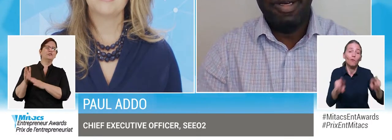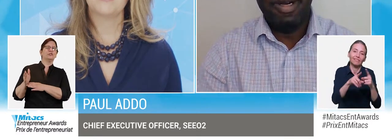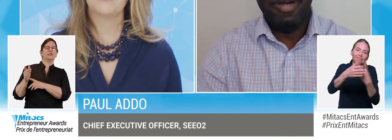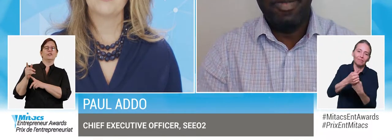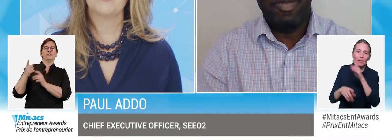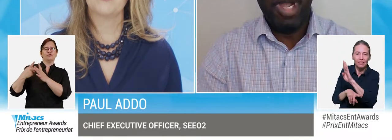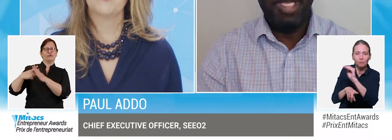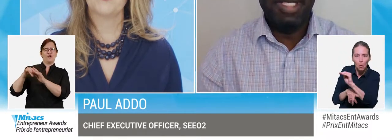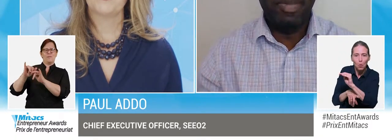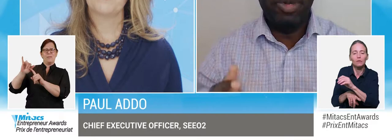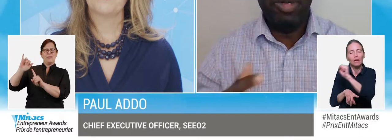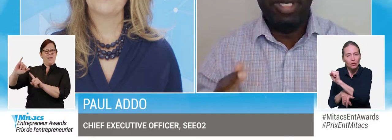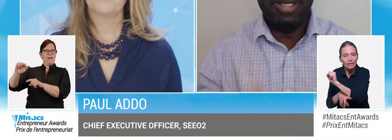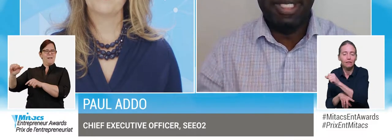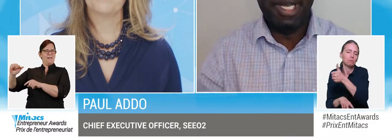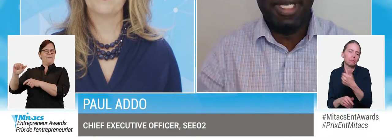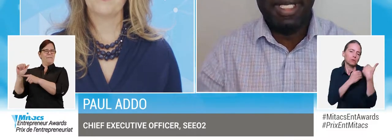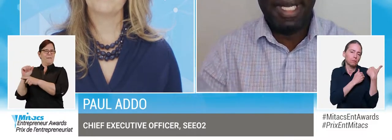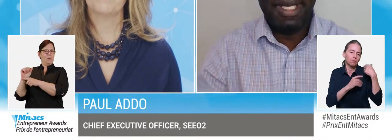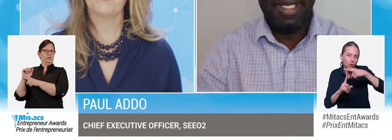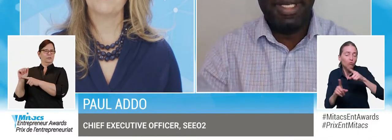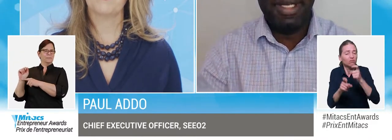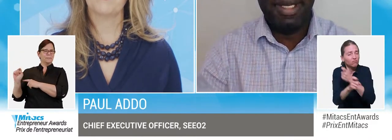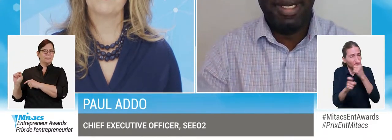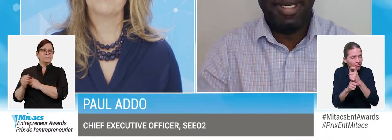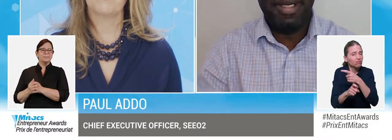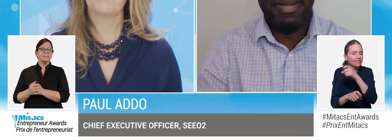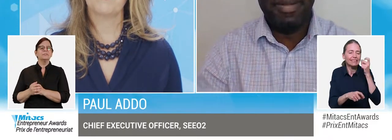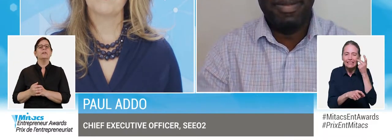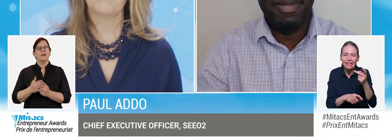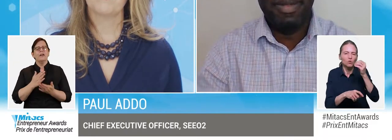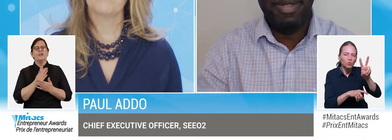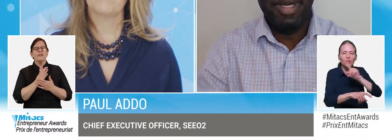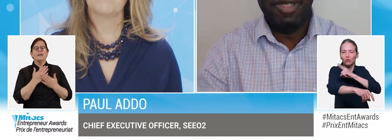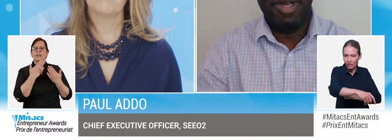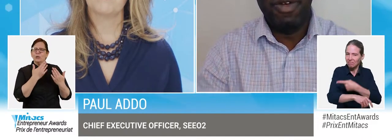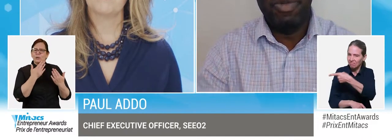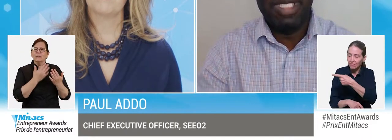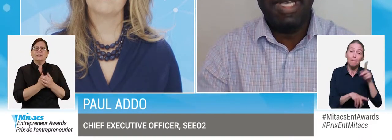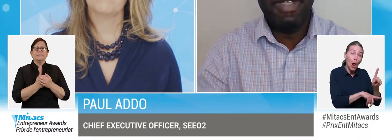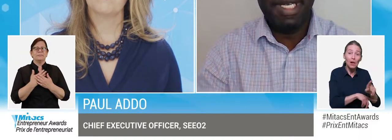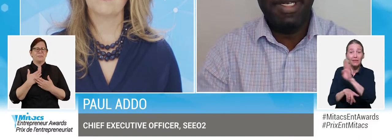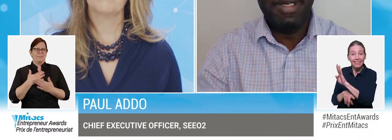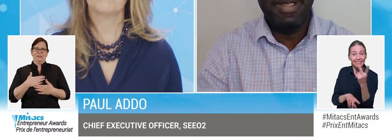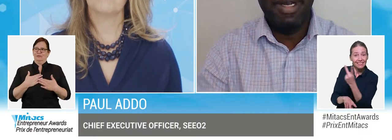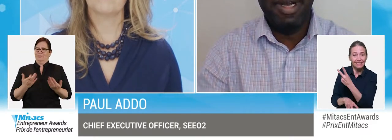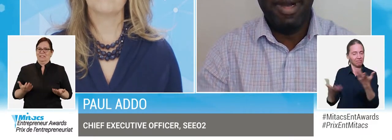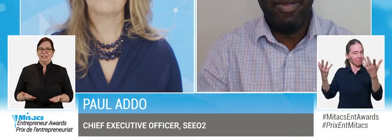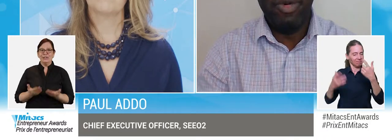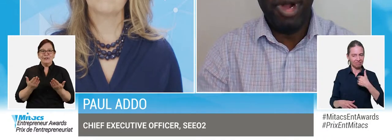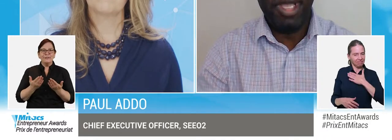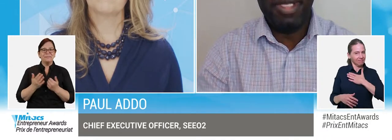know, my entrepreneur journey started actually from 2017.